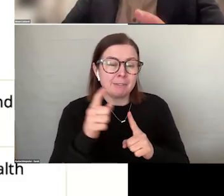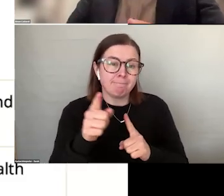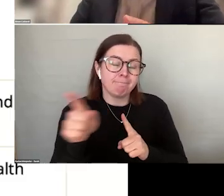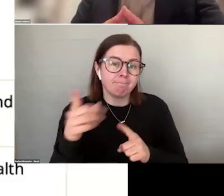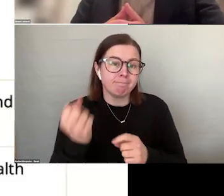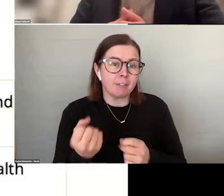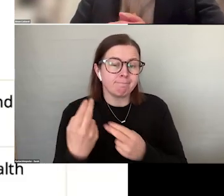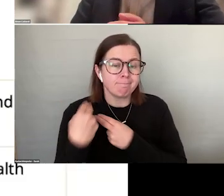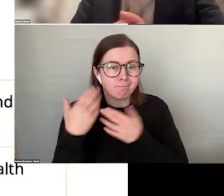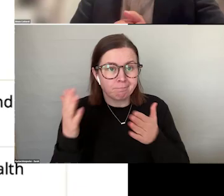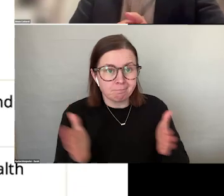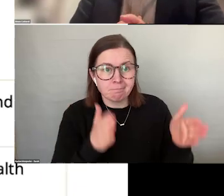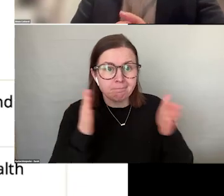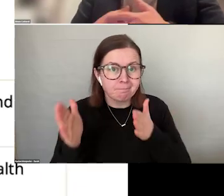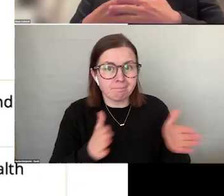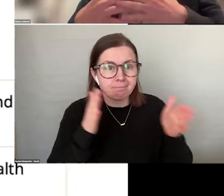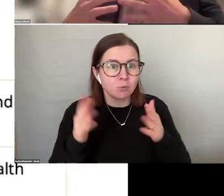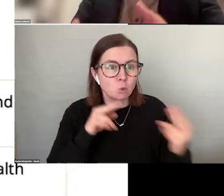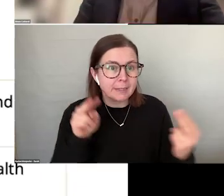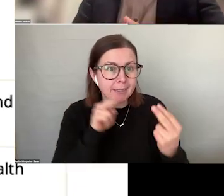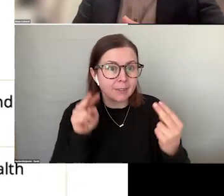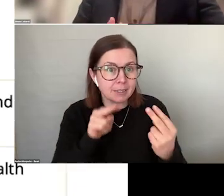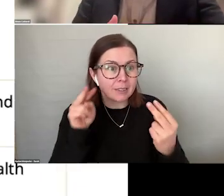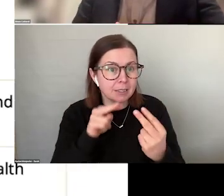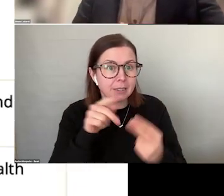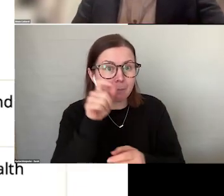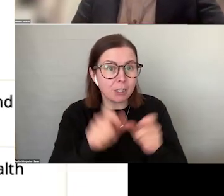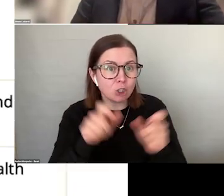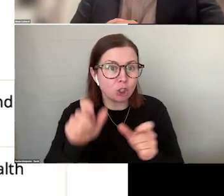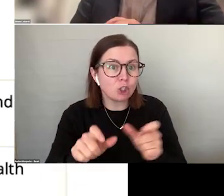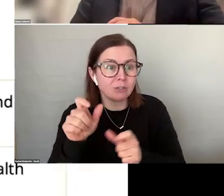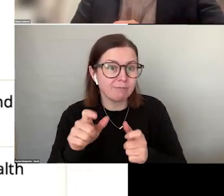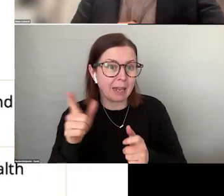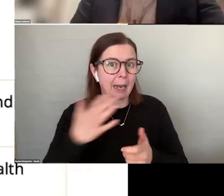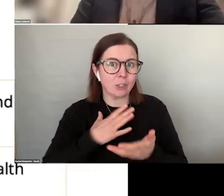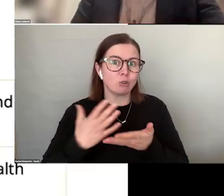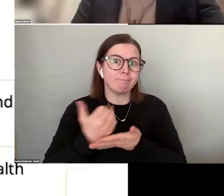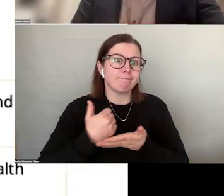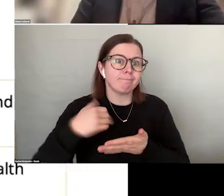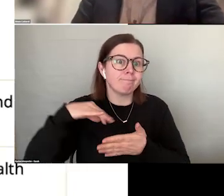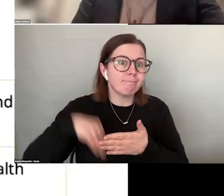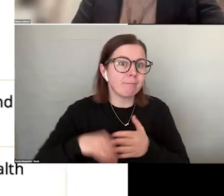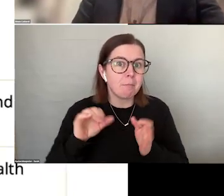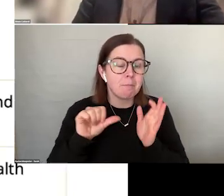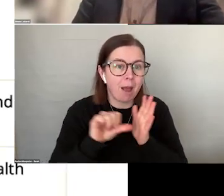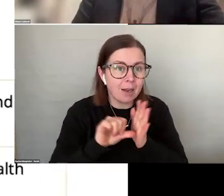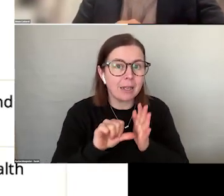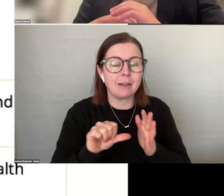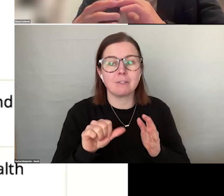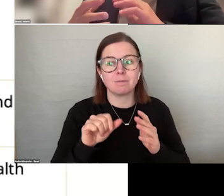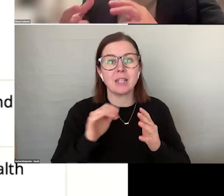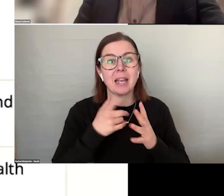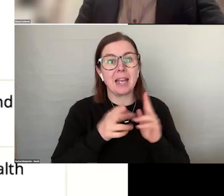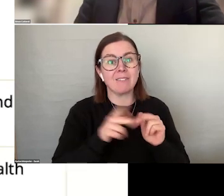possible to make a living. And we know that if they're going to provide good care to people with intellectual